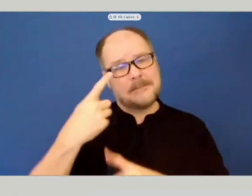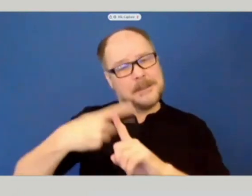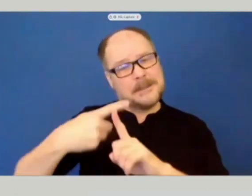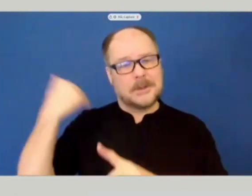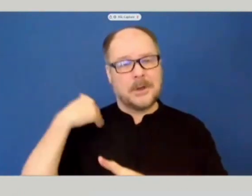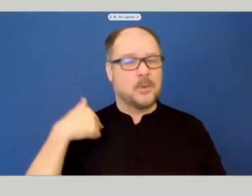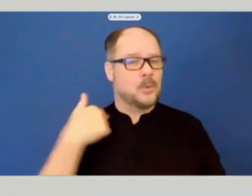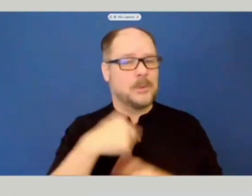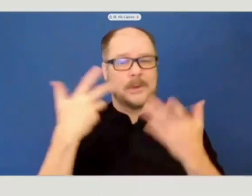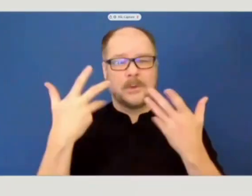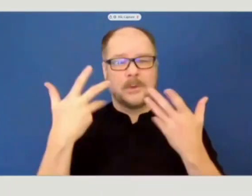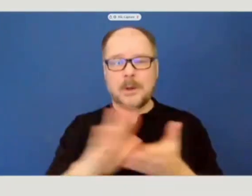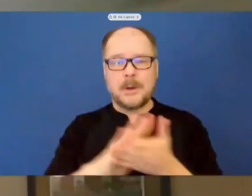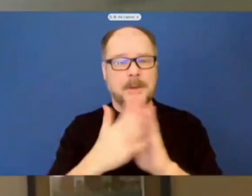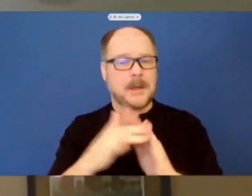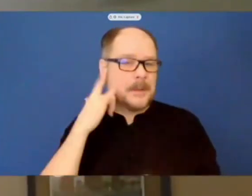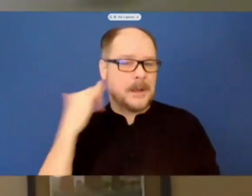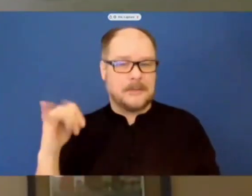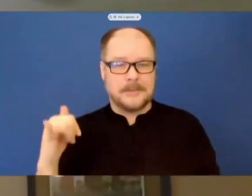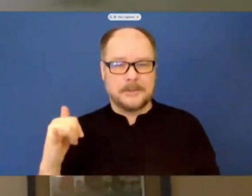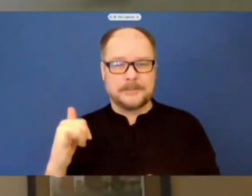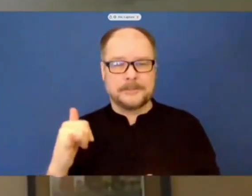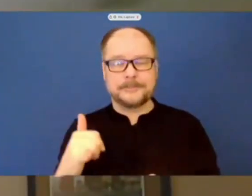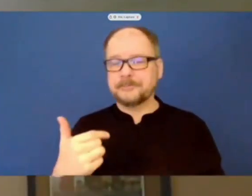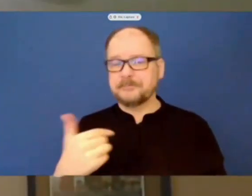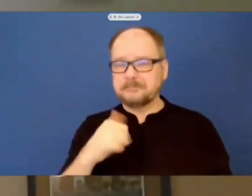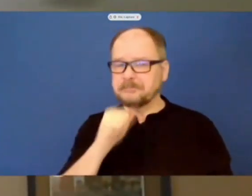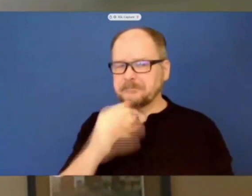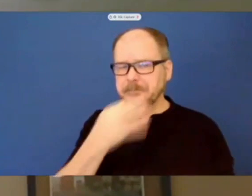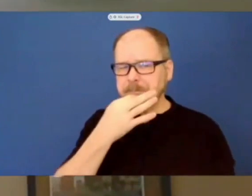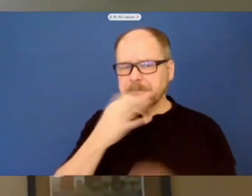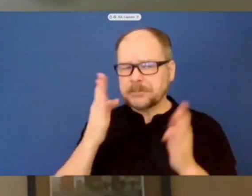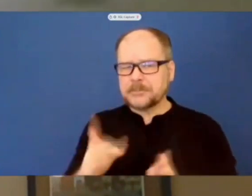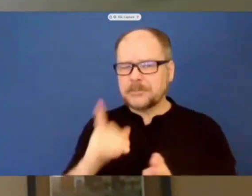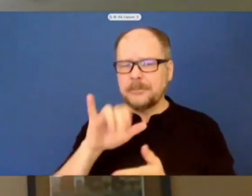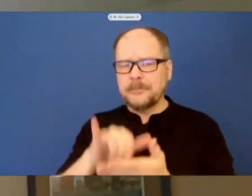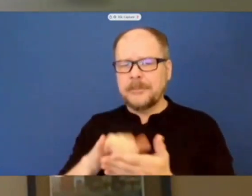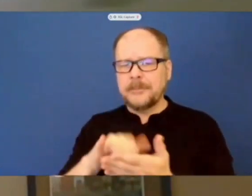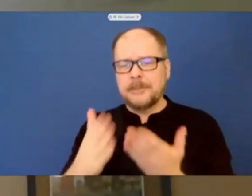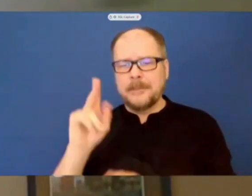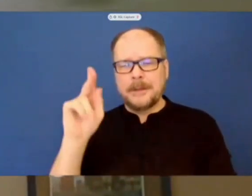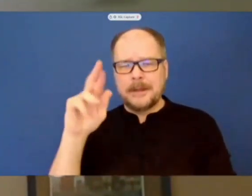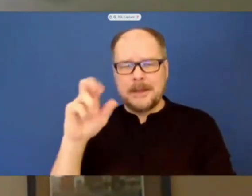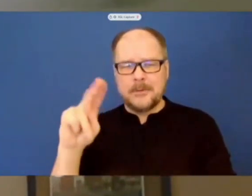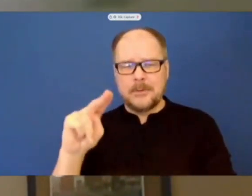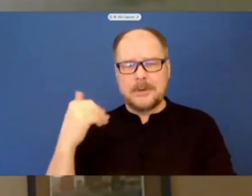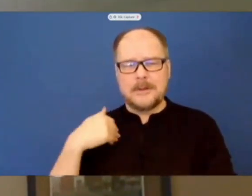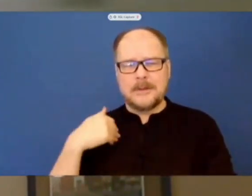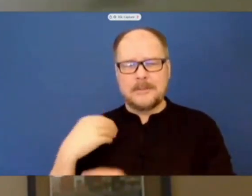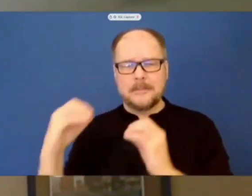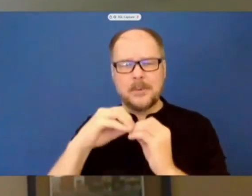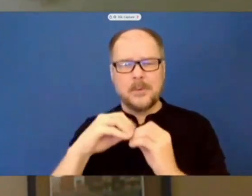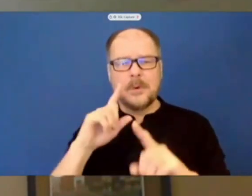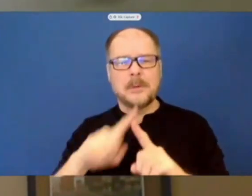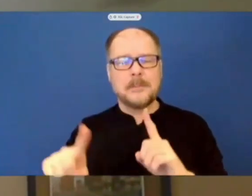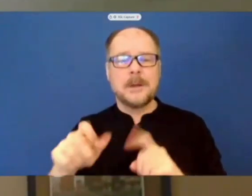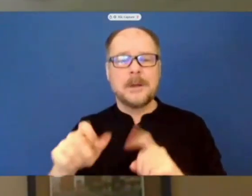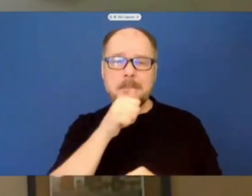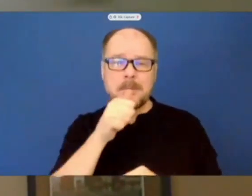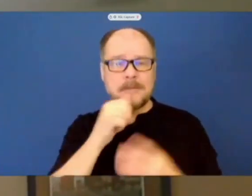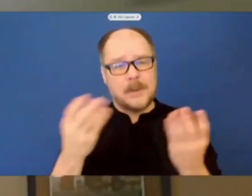Well, I'm not the expert on this, and maybe Karen has more to say on this, but I will tell you that, private property owners need